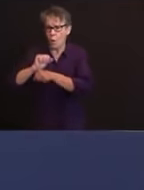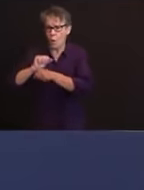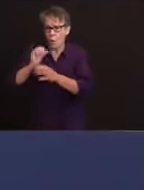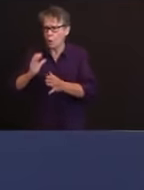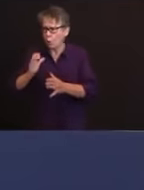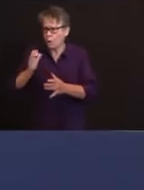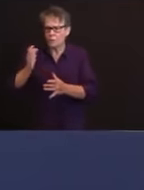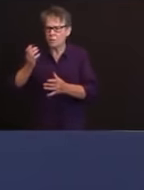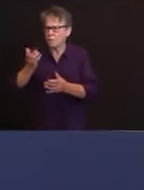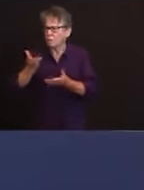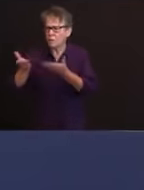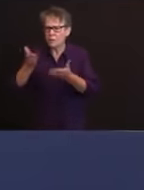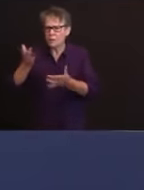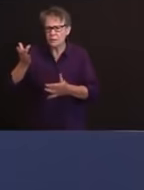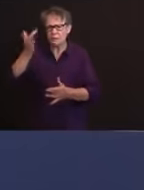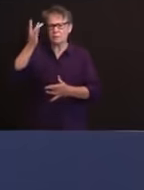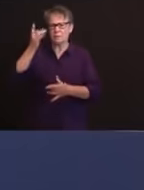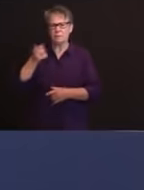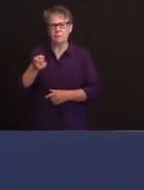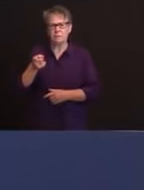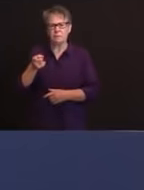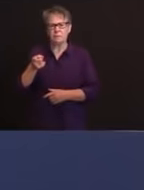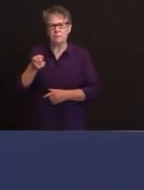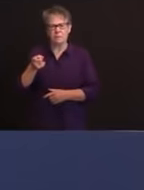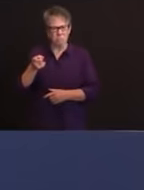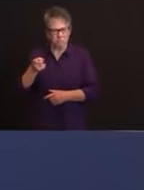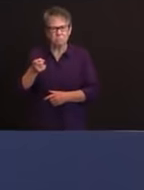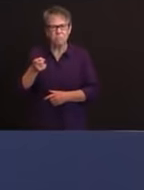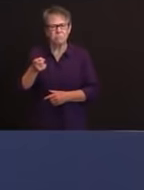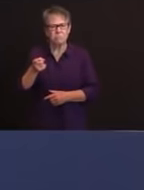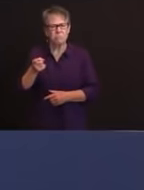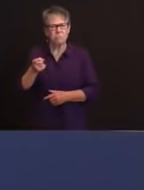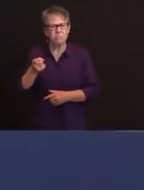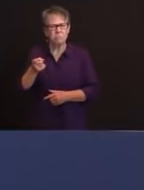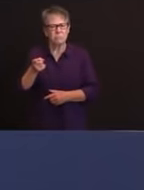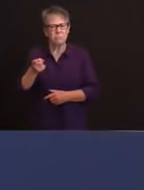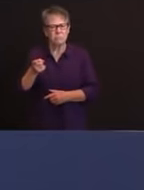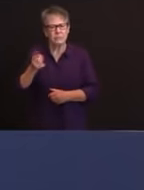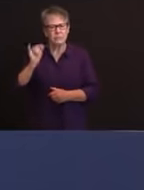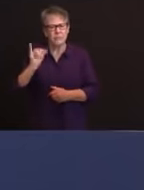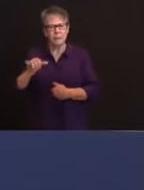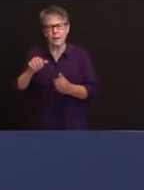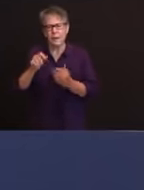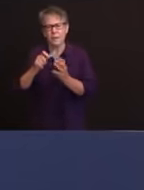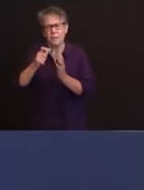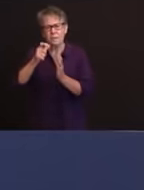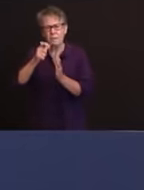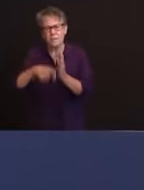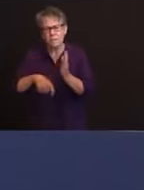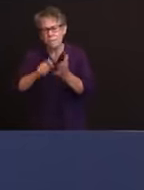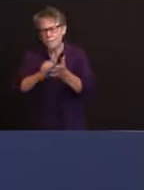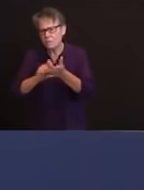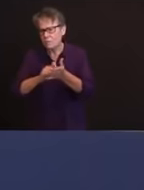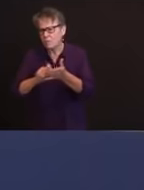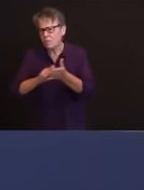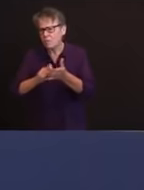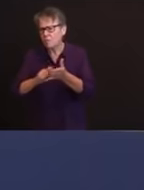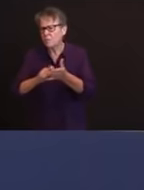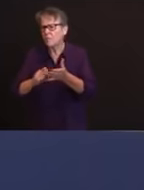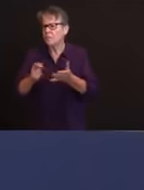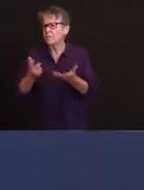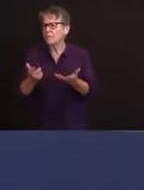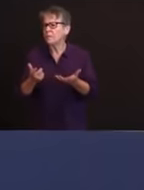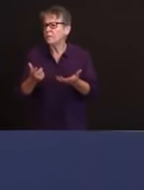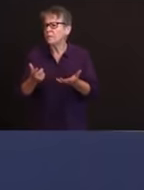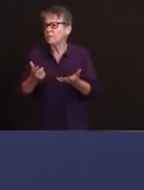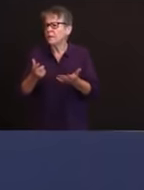read it to you. The New Jersey Department of Health would like to notify the public of a potential COVID-19 exposure at a Monmouth County bar and